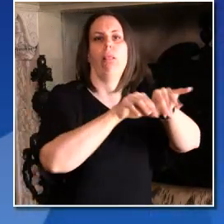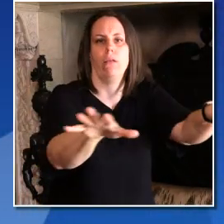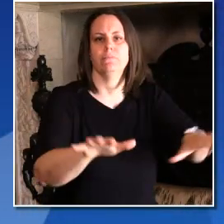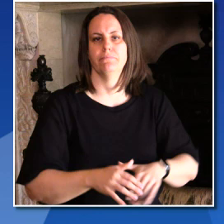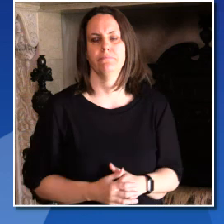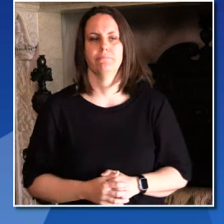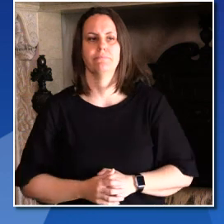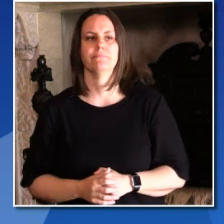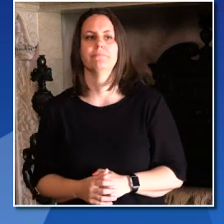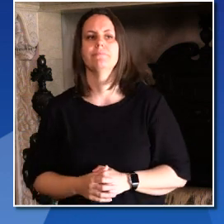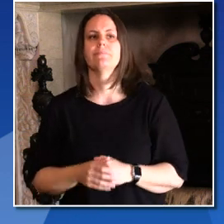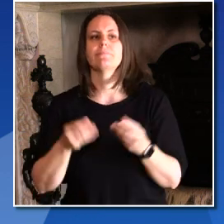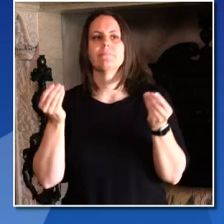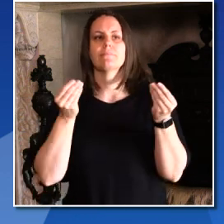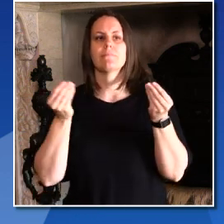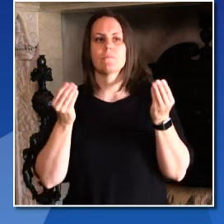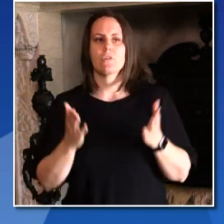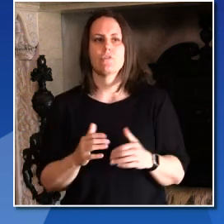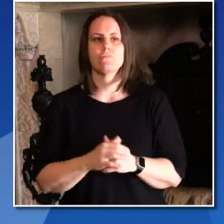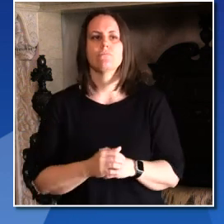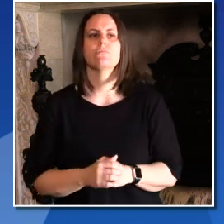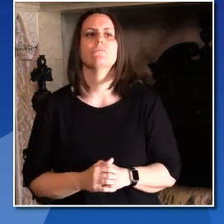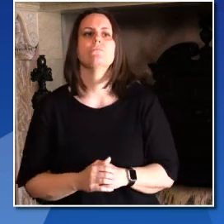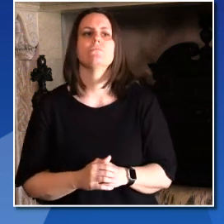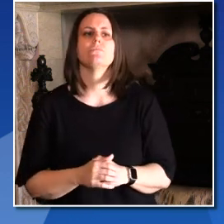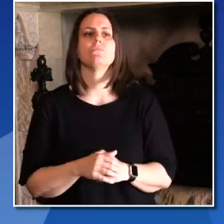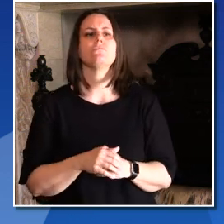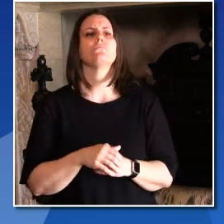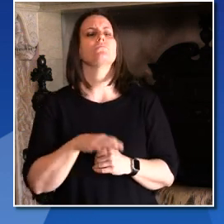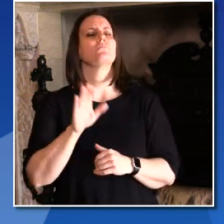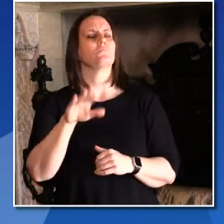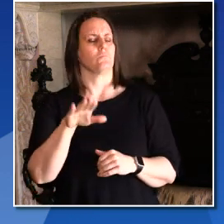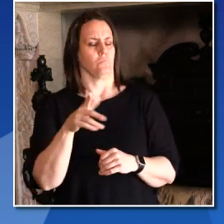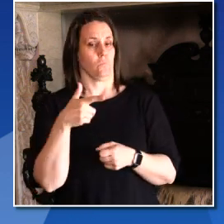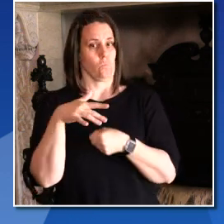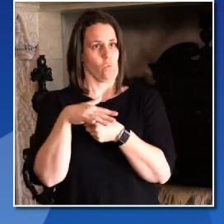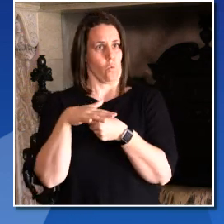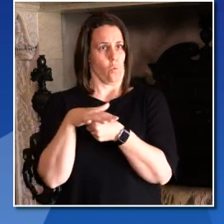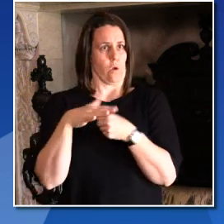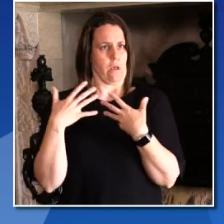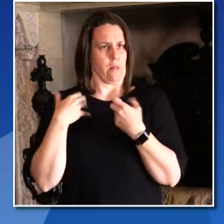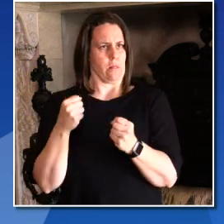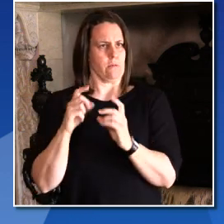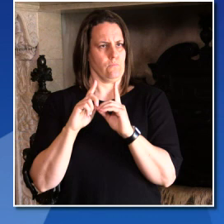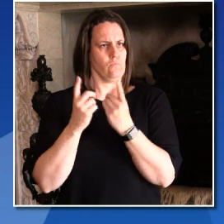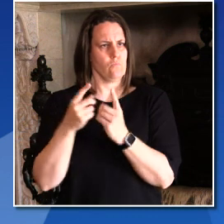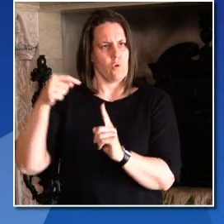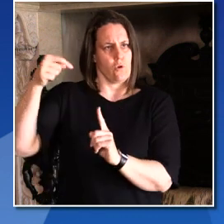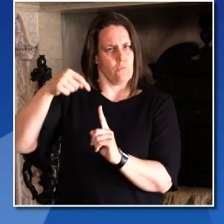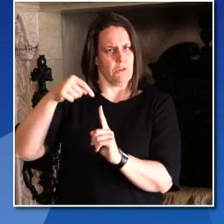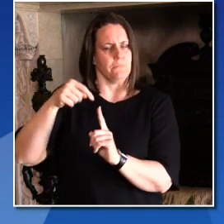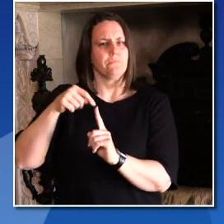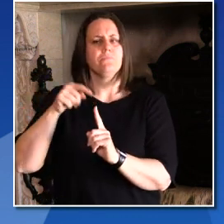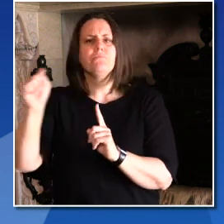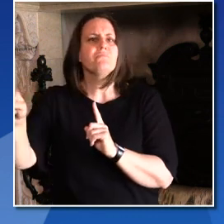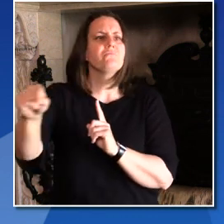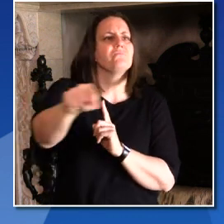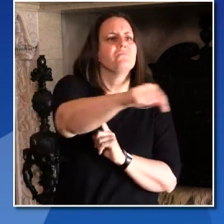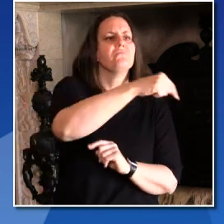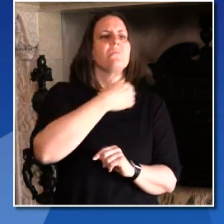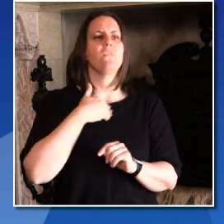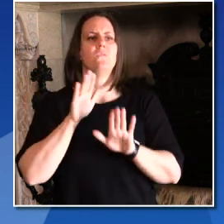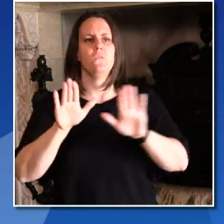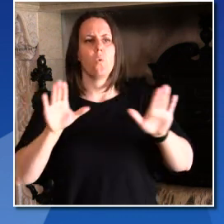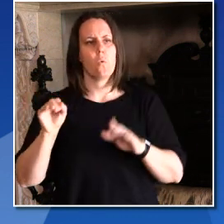departments. And Tracy, you talked about this a little bit. Lisa just wrote in and said, is the Milwaukee Public Health Department tracing consistently? And that's really a